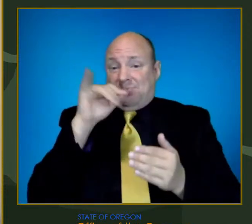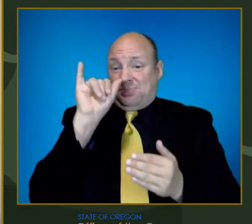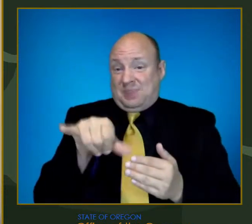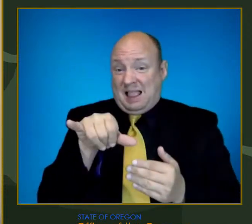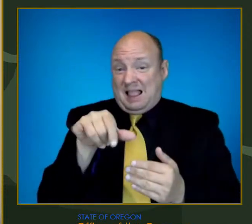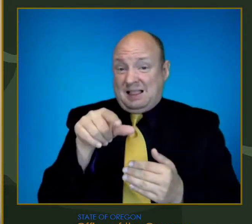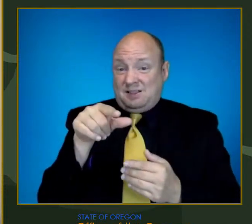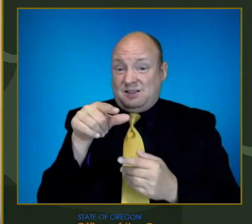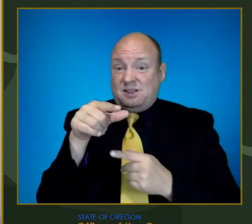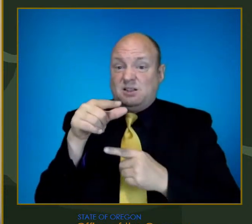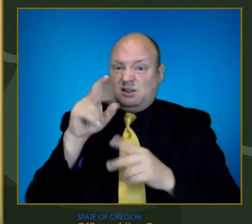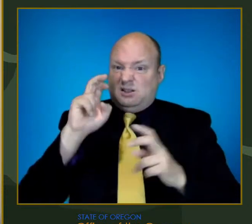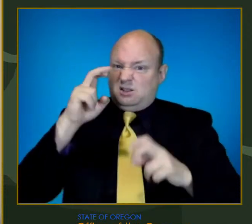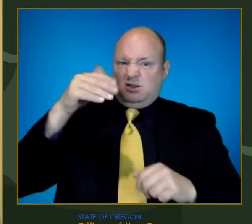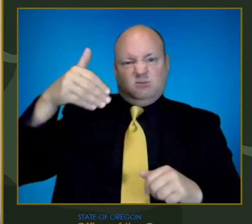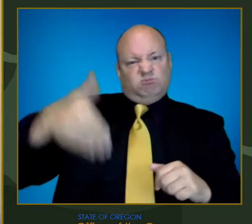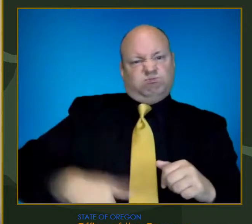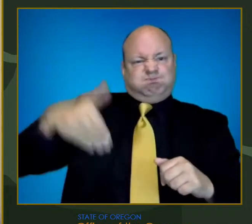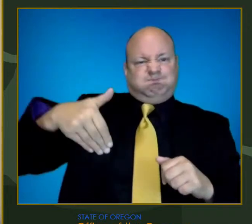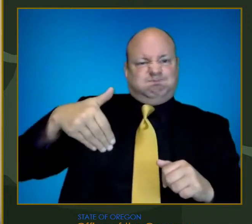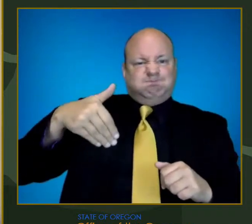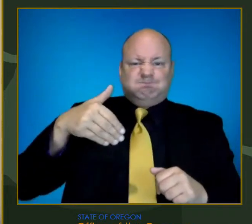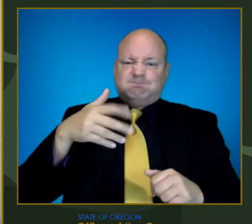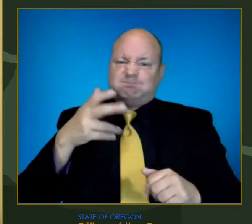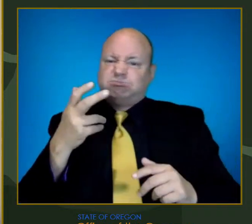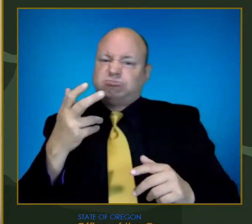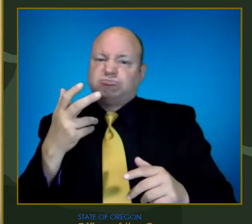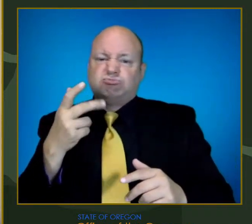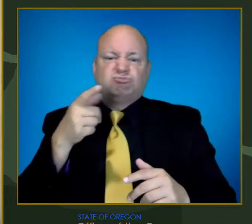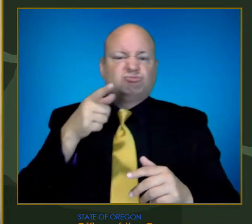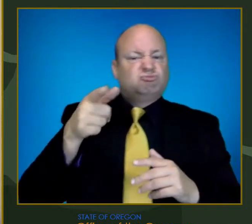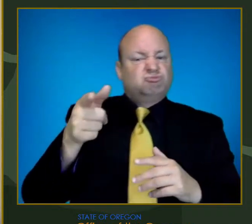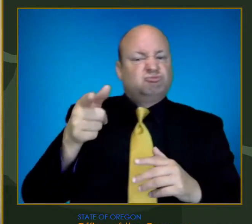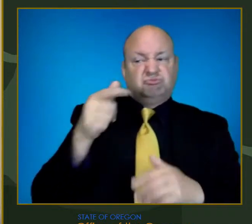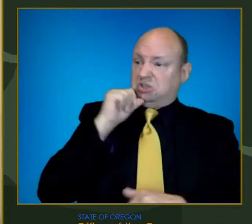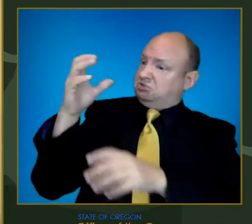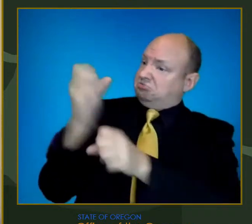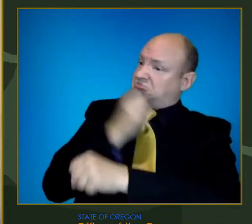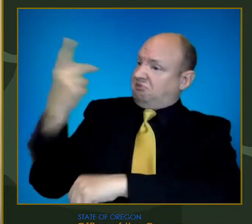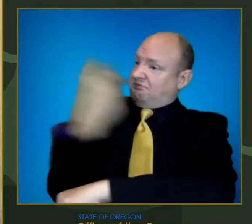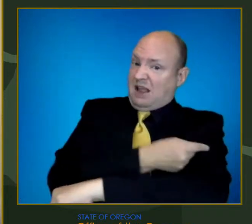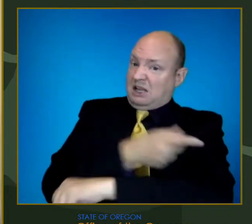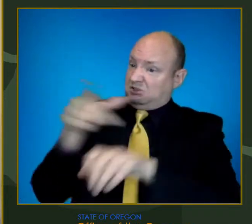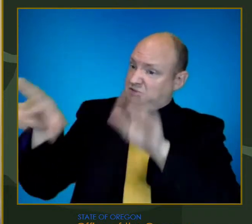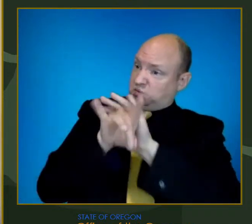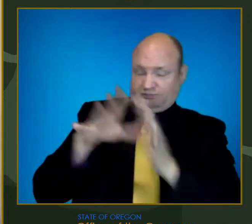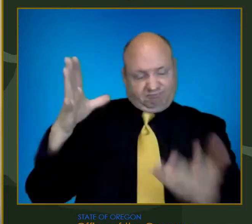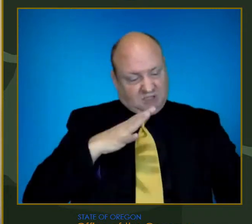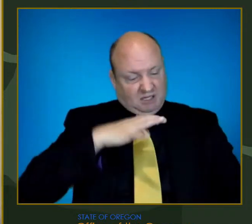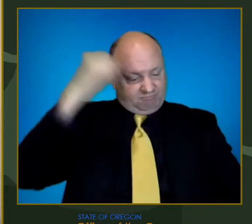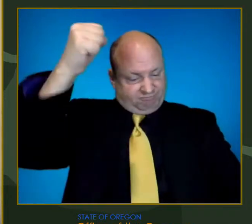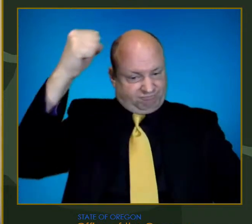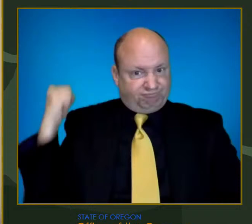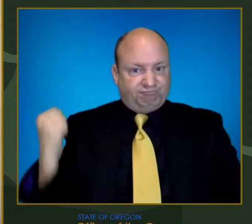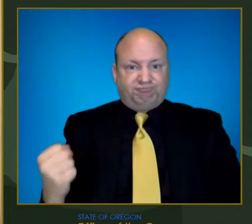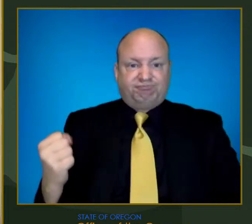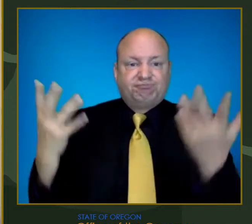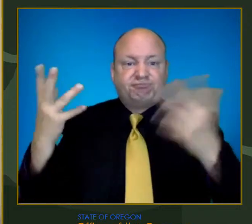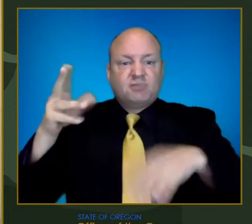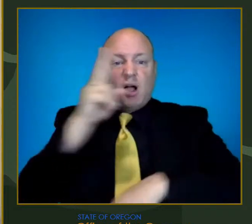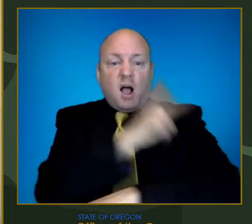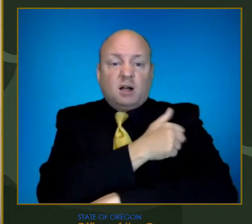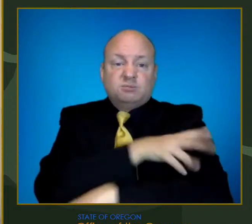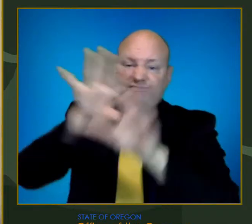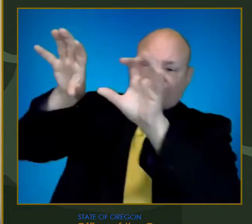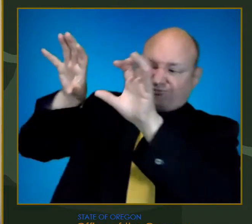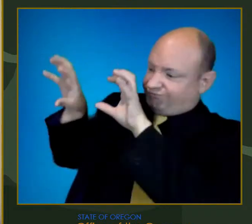a choice not to be vaccinated and should fall lower on the list, we have a framework in place that we've worked on with our healthcare partners